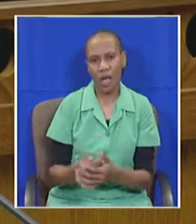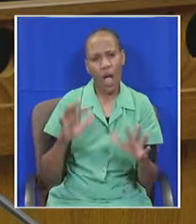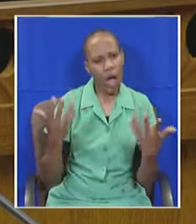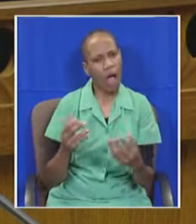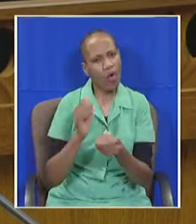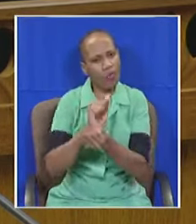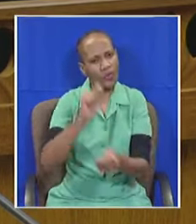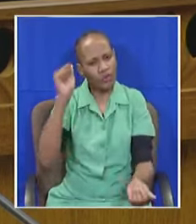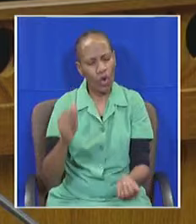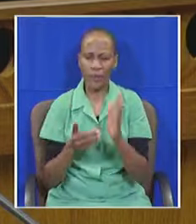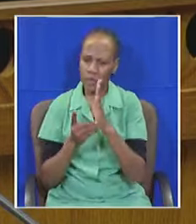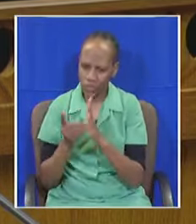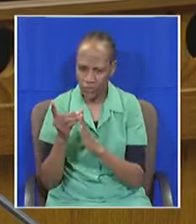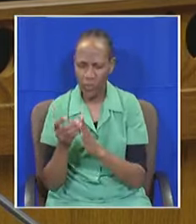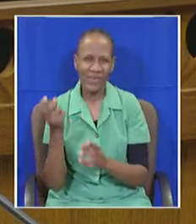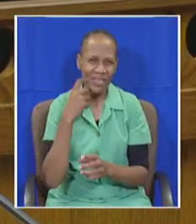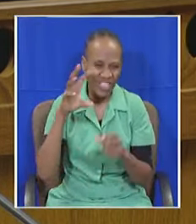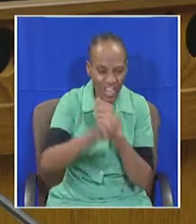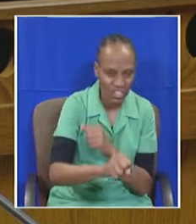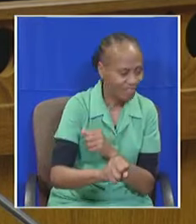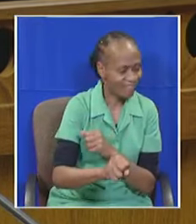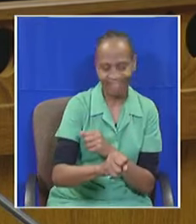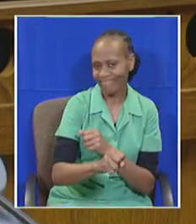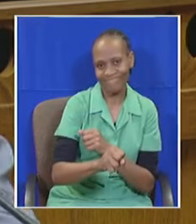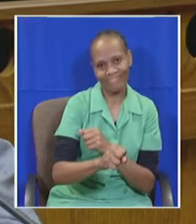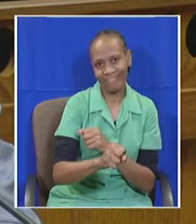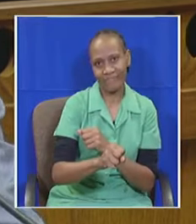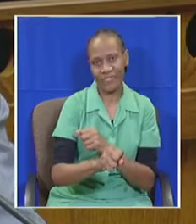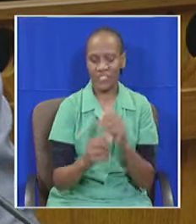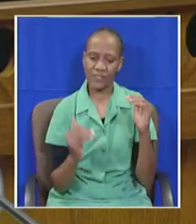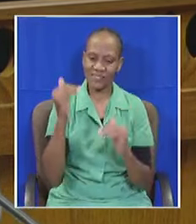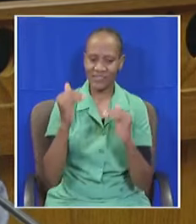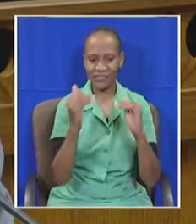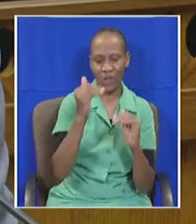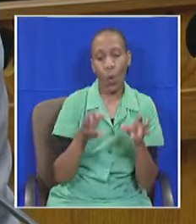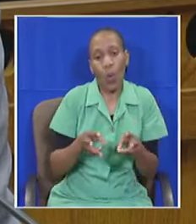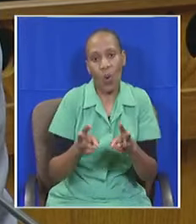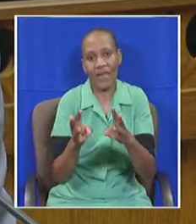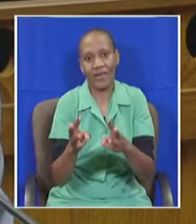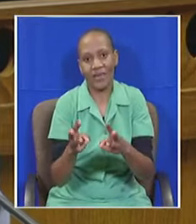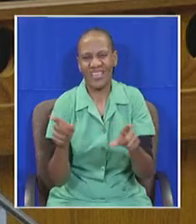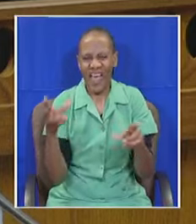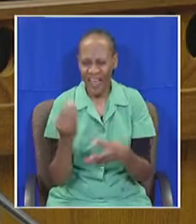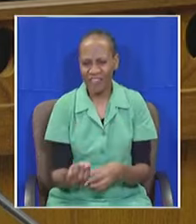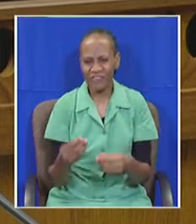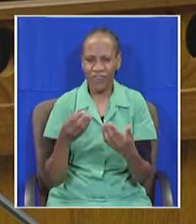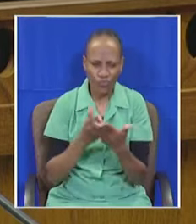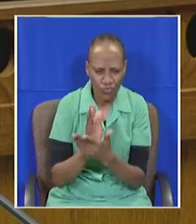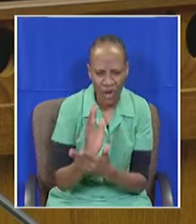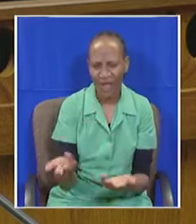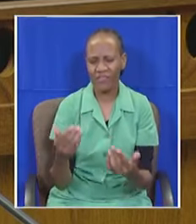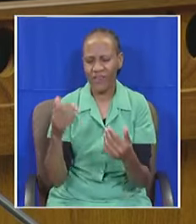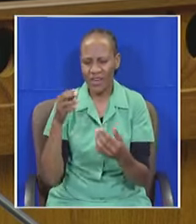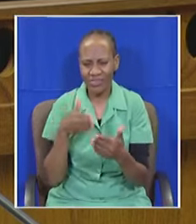and development has not been an easy one. It's an uneven pathway characterized by strides, fits,